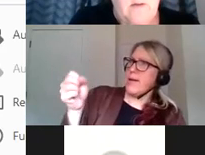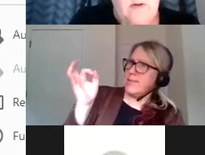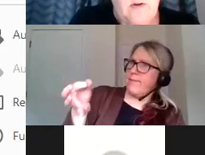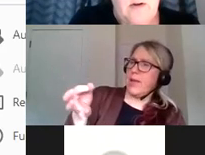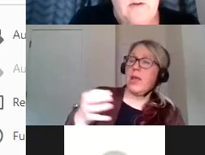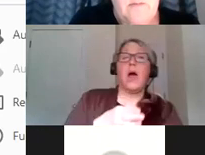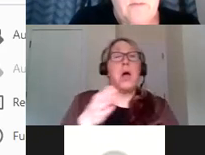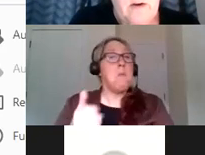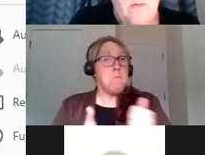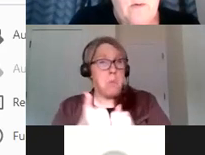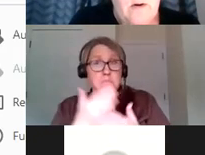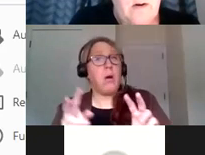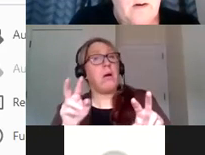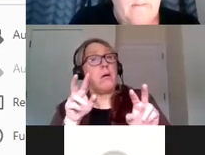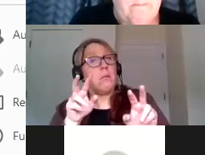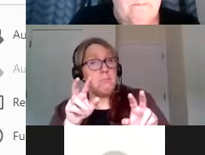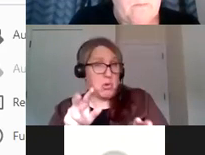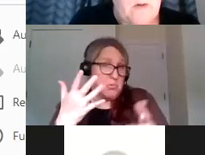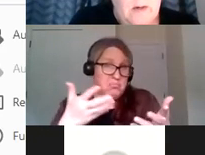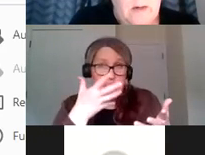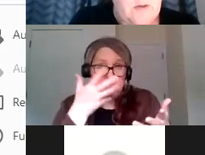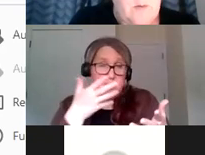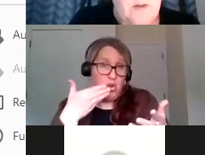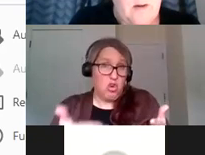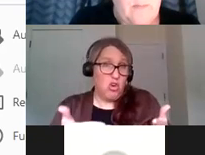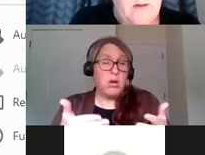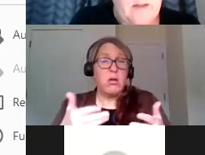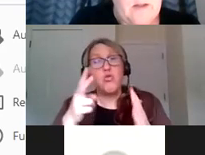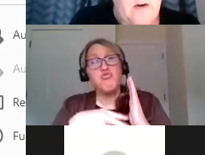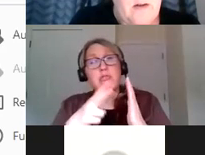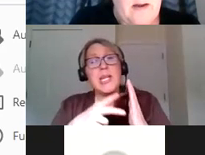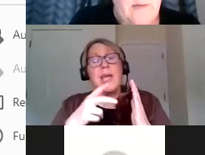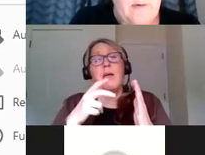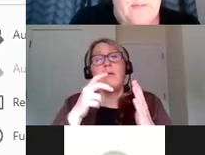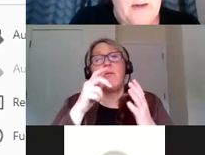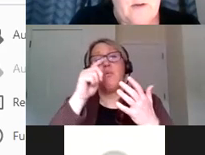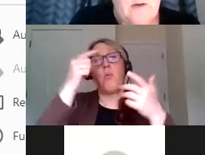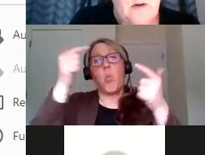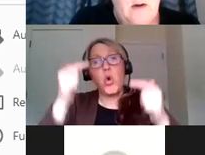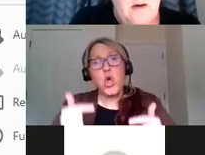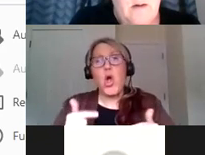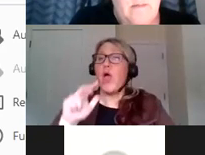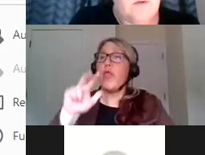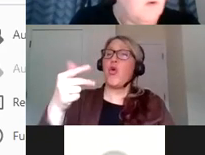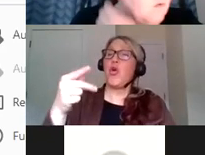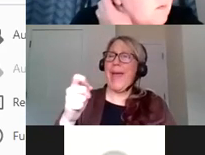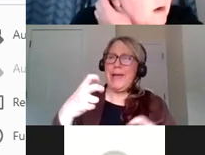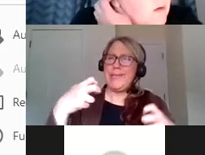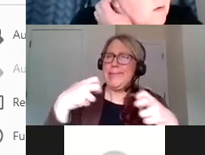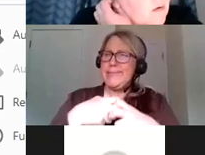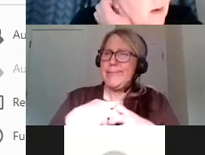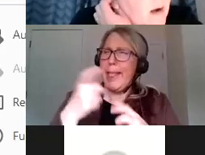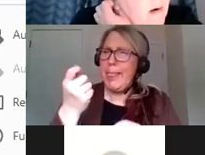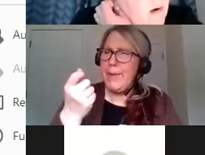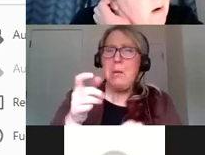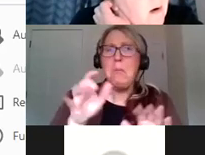it looks good in terms of reading order. It just was a little bit glitchy on that 3rd page. So that